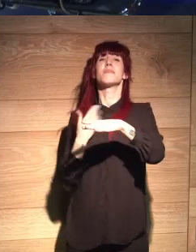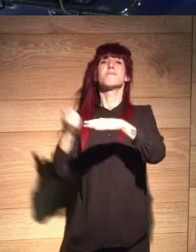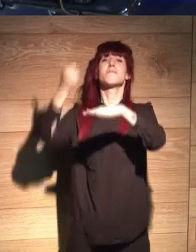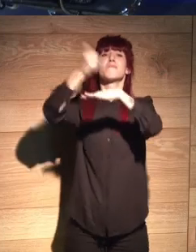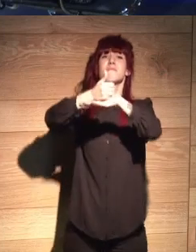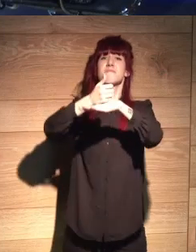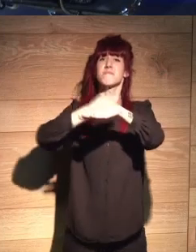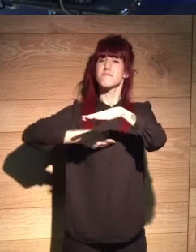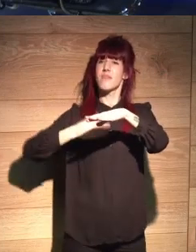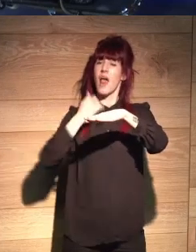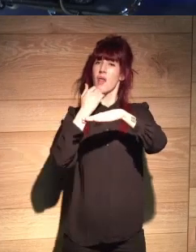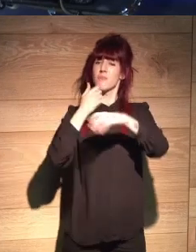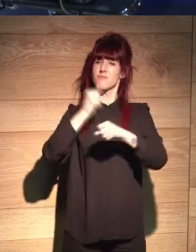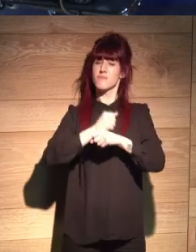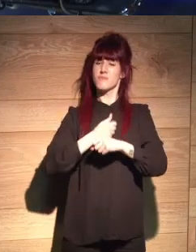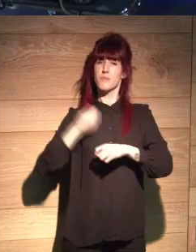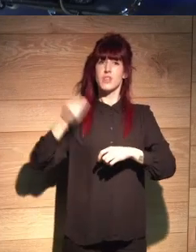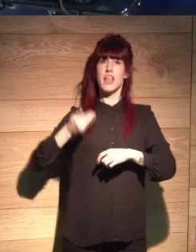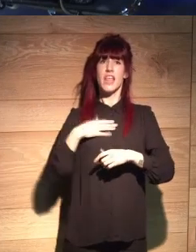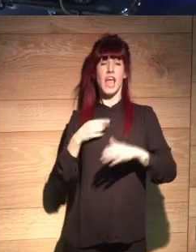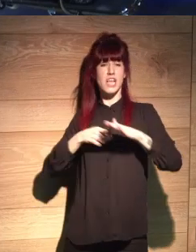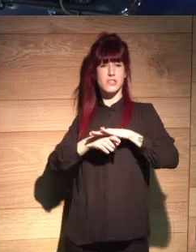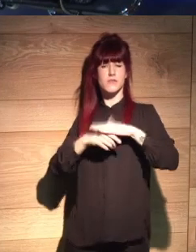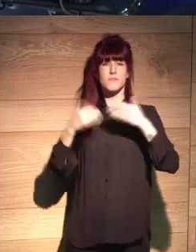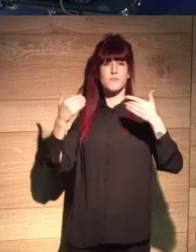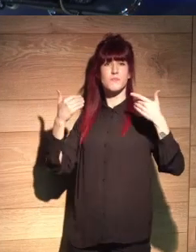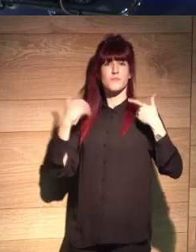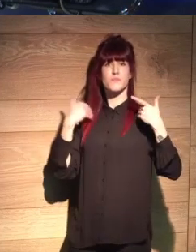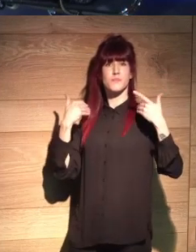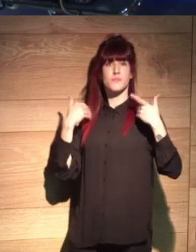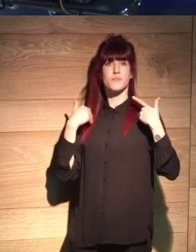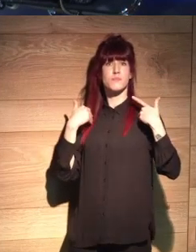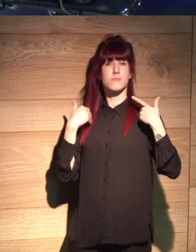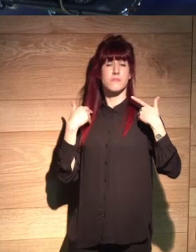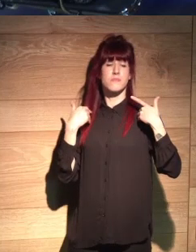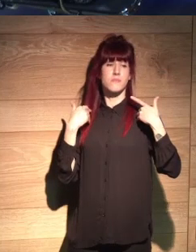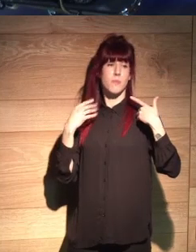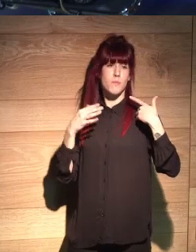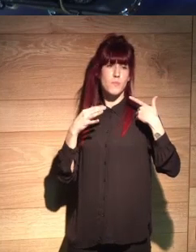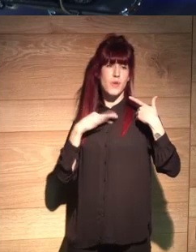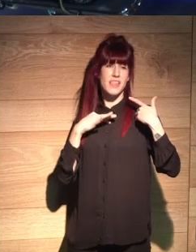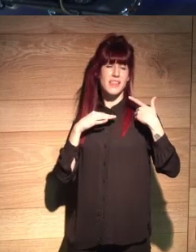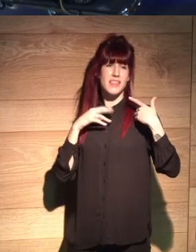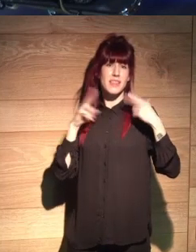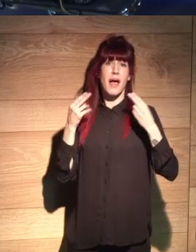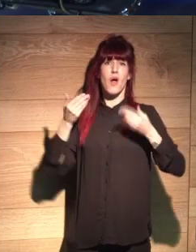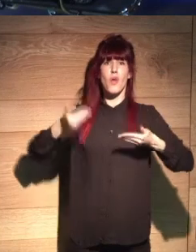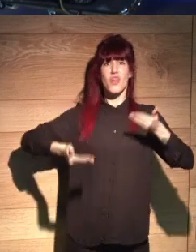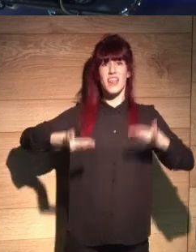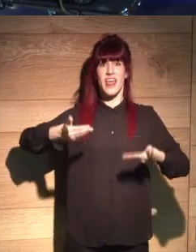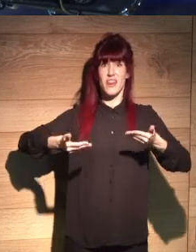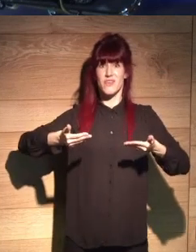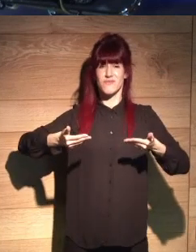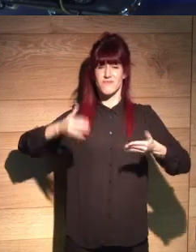to a top management position where there's a lot of responsibility.